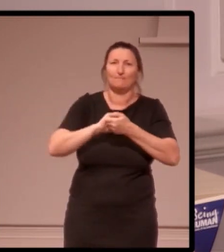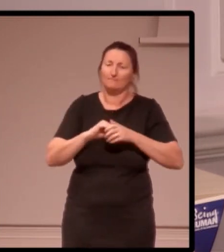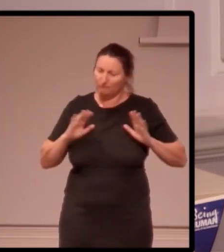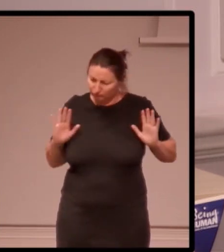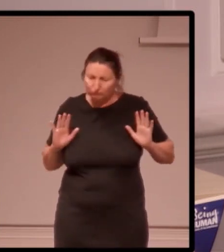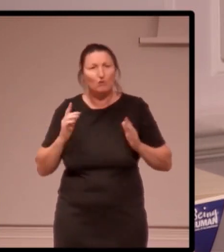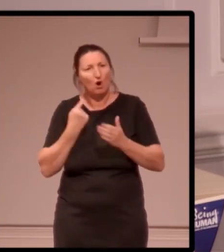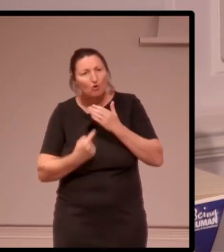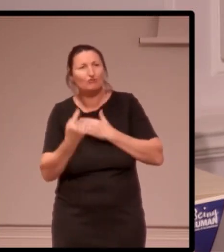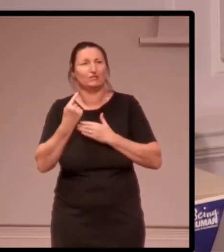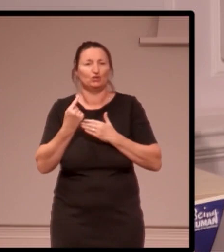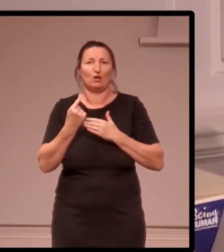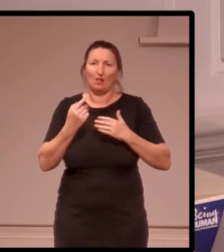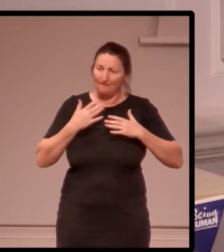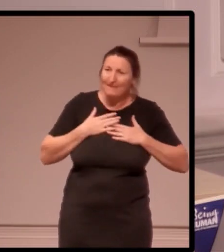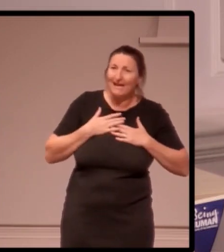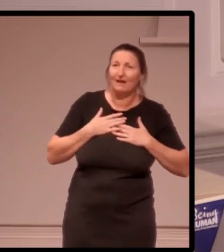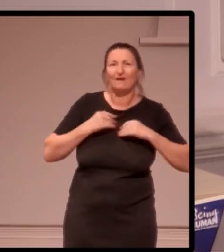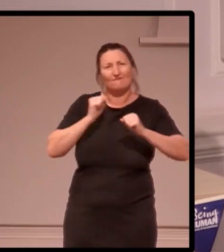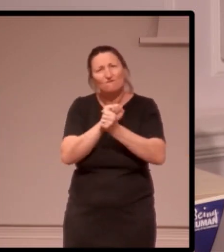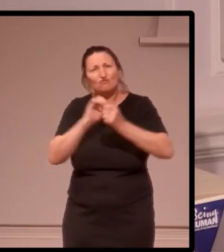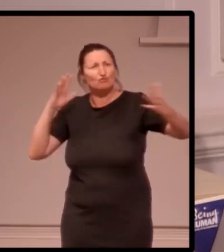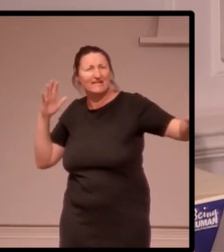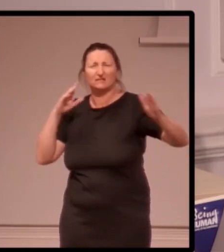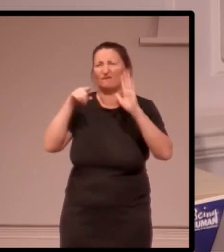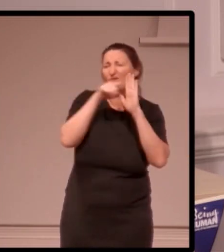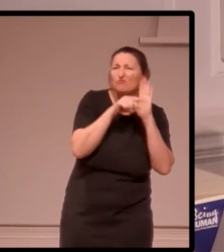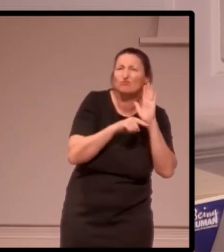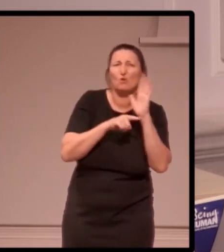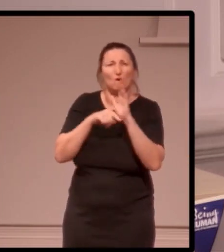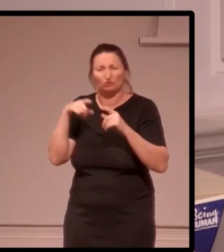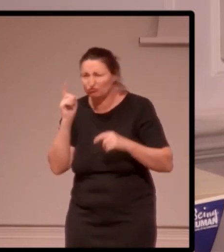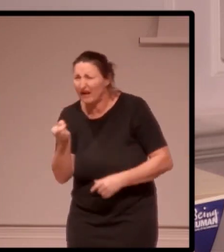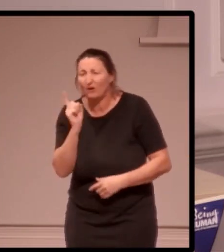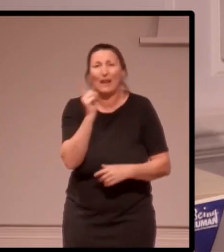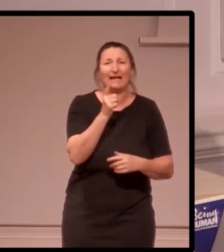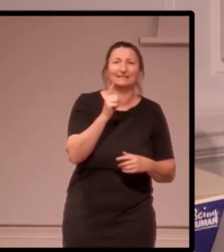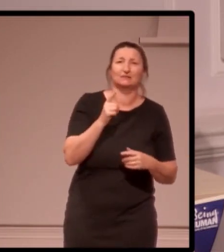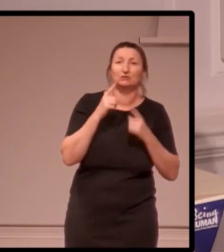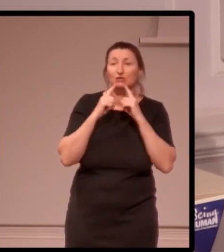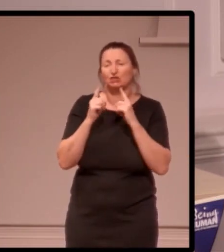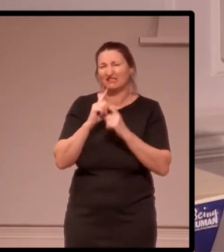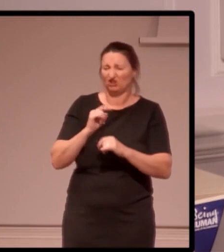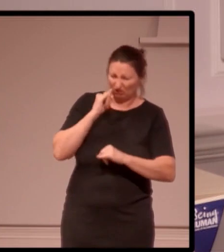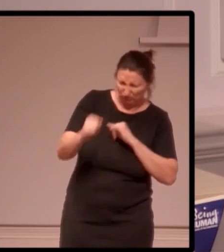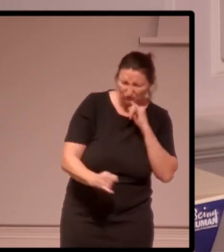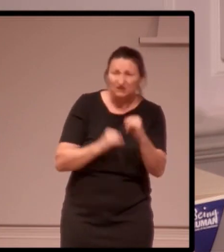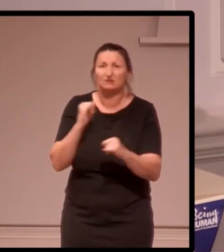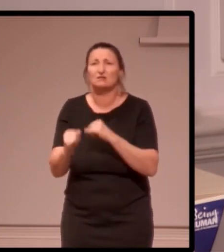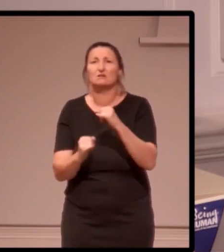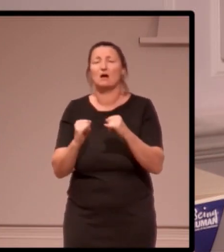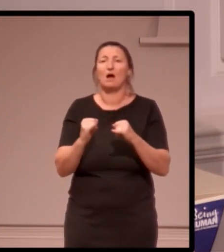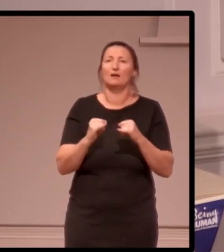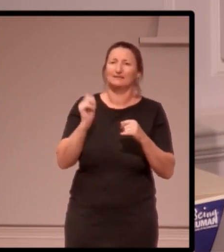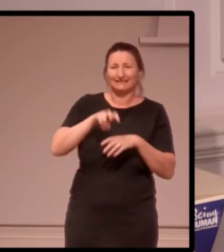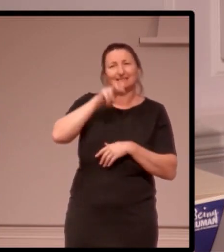be original G's, original me, freedom from rules and regulations, teachers that criticise and don't have no patience,